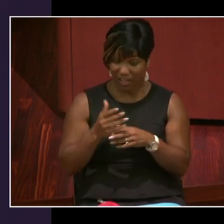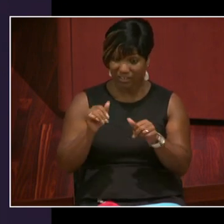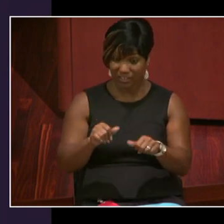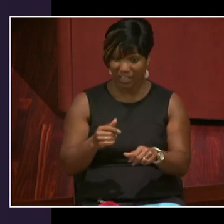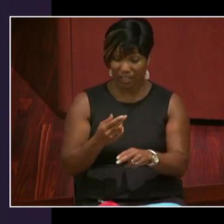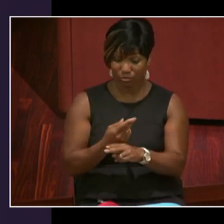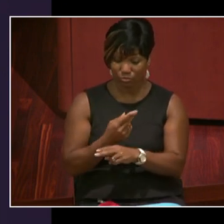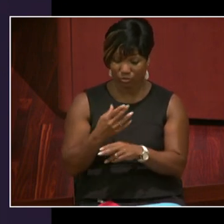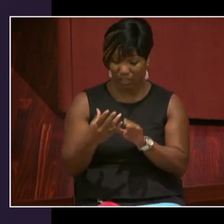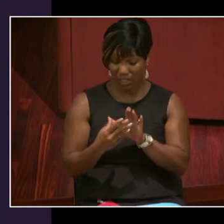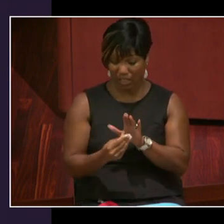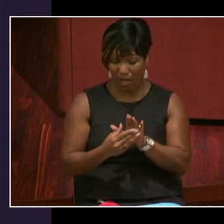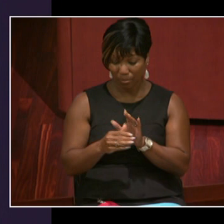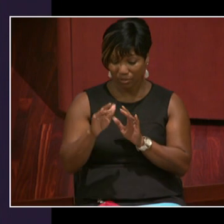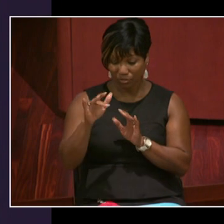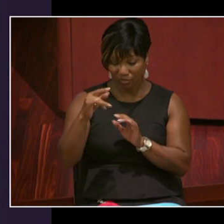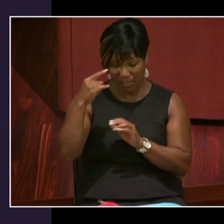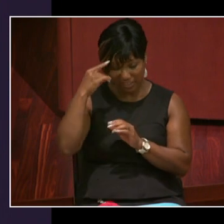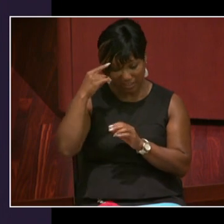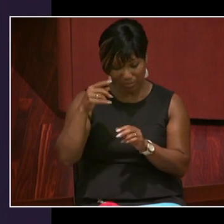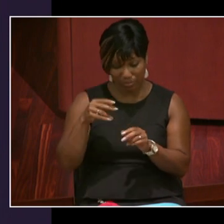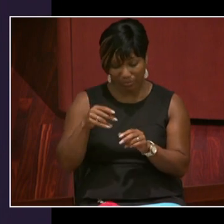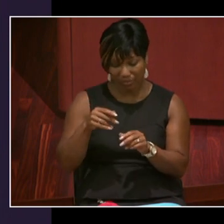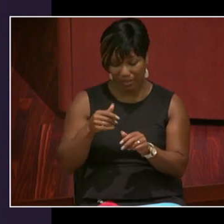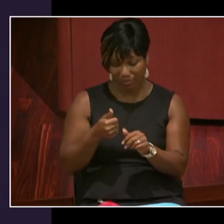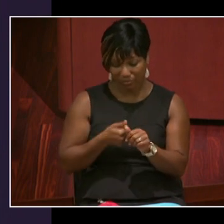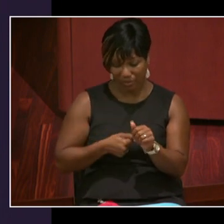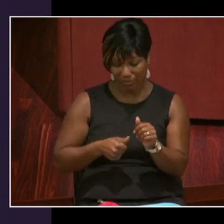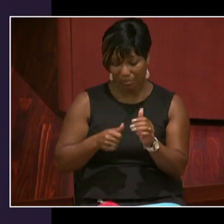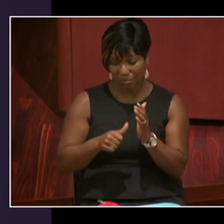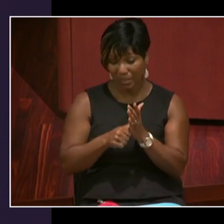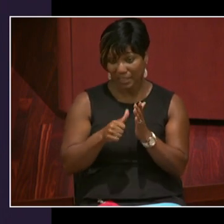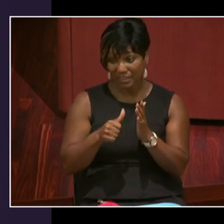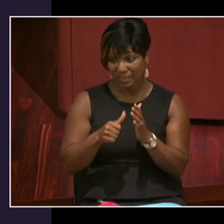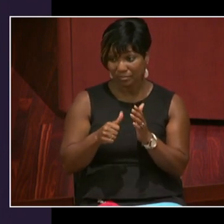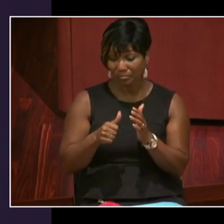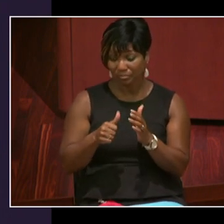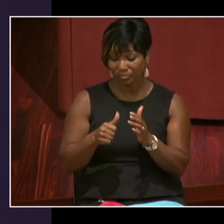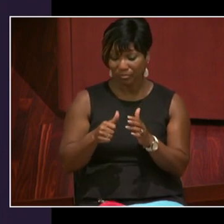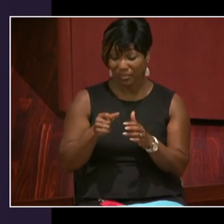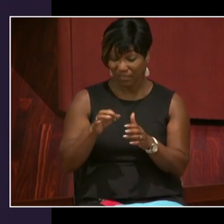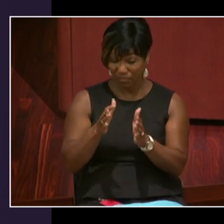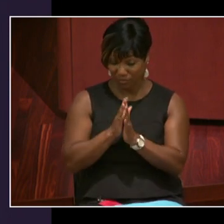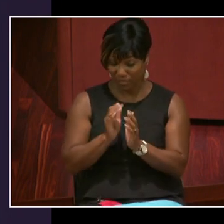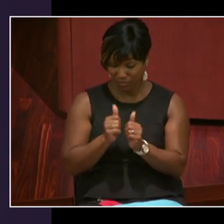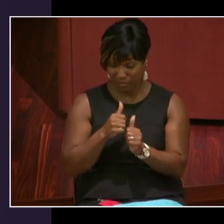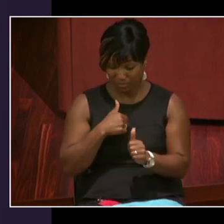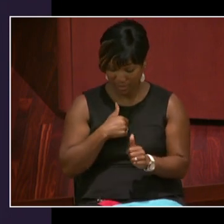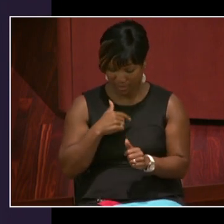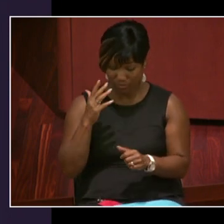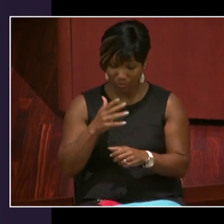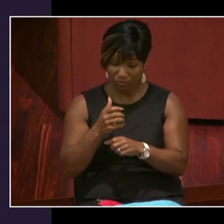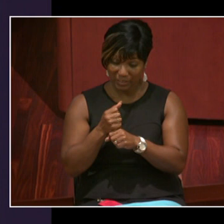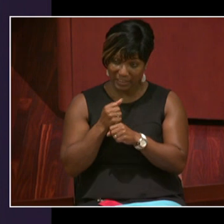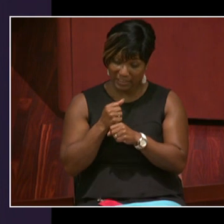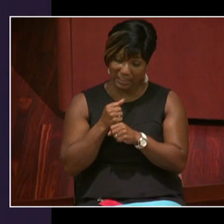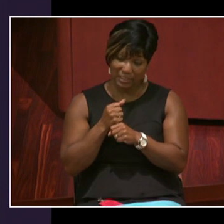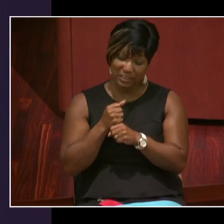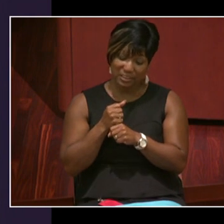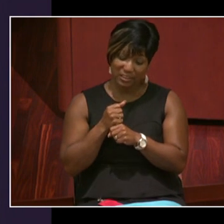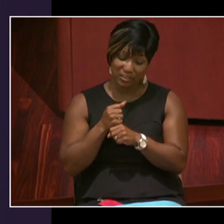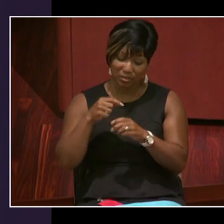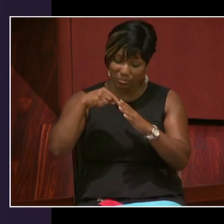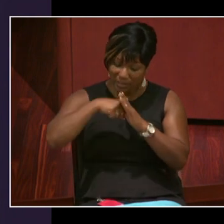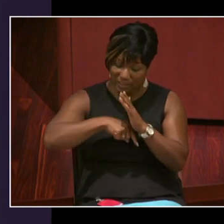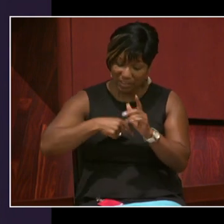for 25 cents per page. Anytime that you would place a request with me, what you would be receiving in response is a little bit of